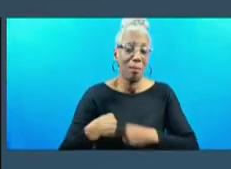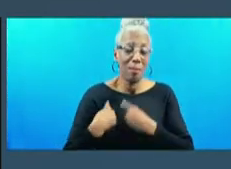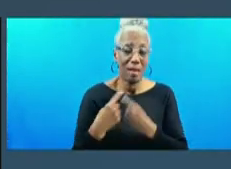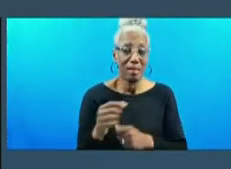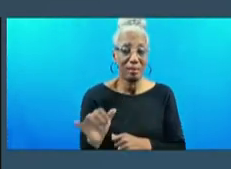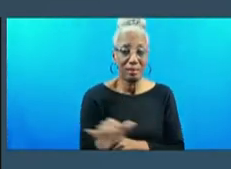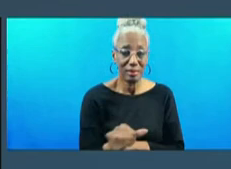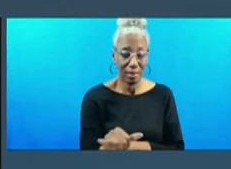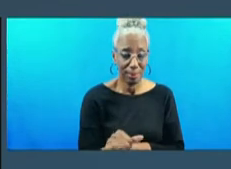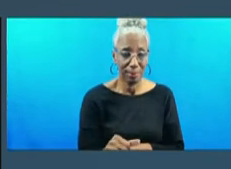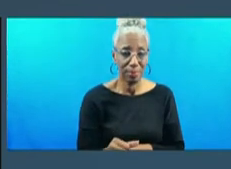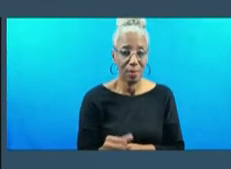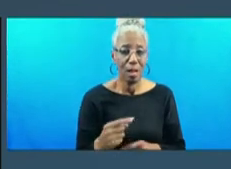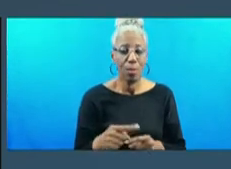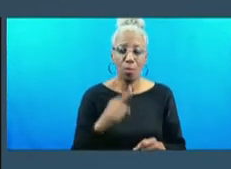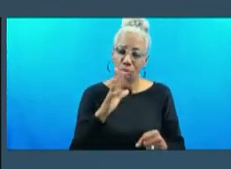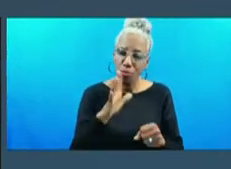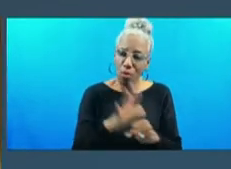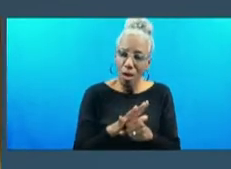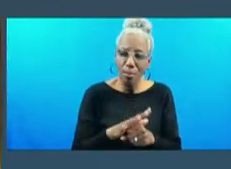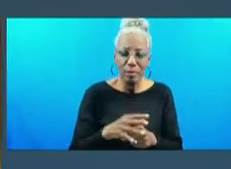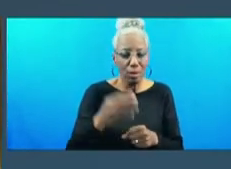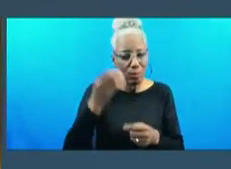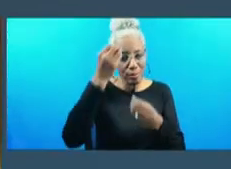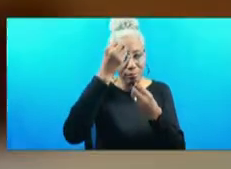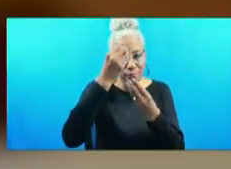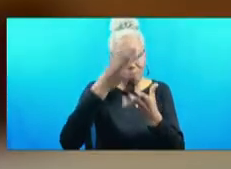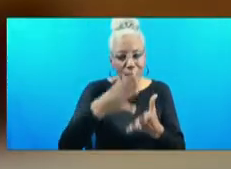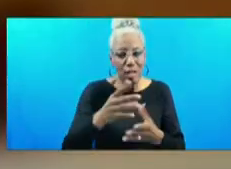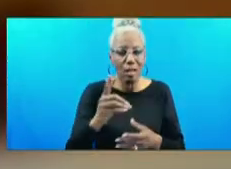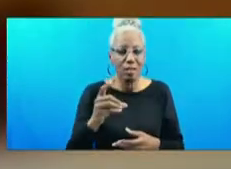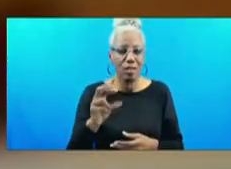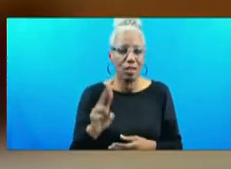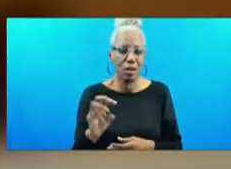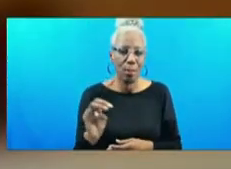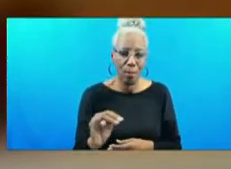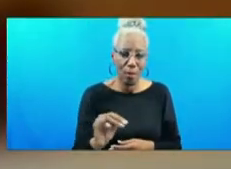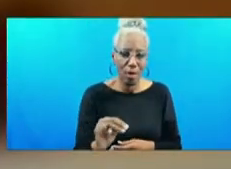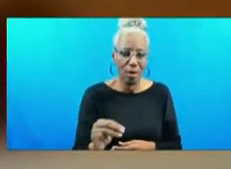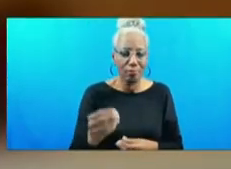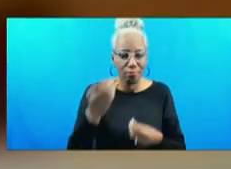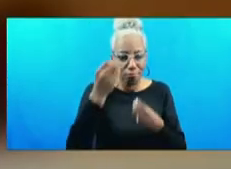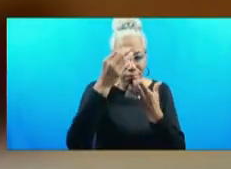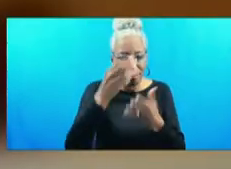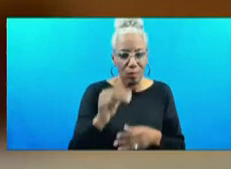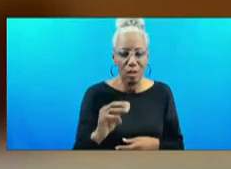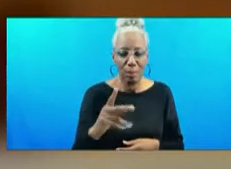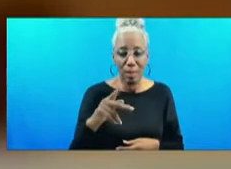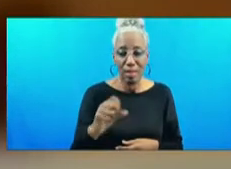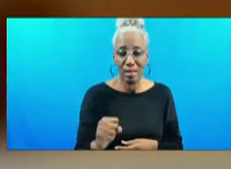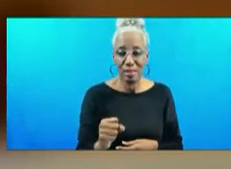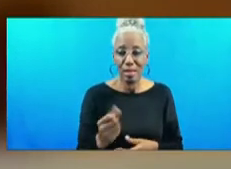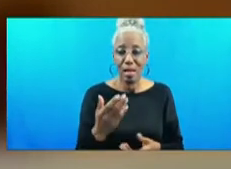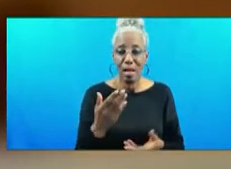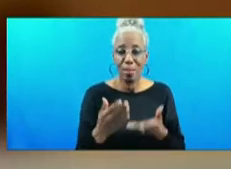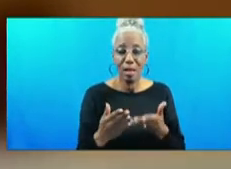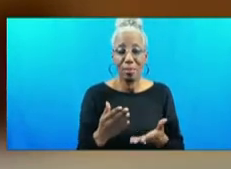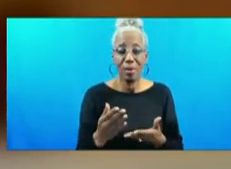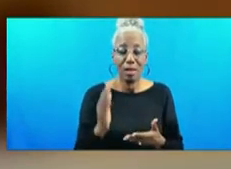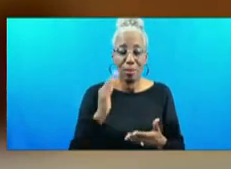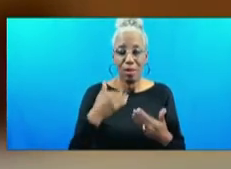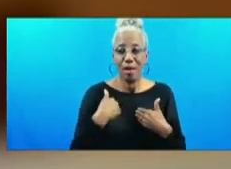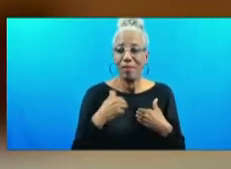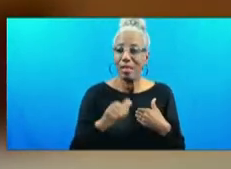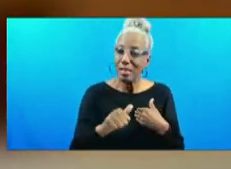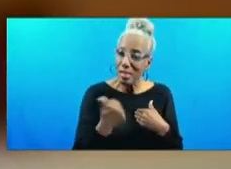and with MCPS, and maybe doing, I'm going to commit Byron to doing another session,